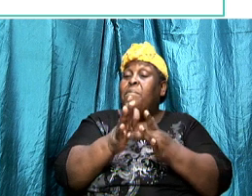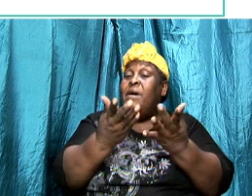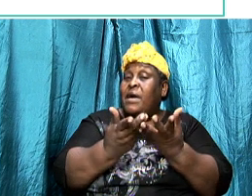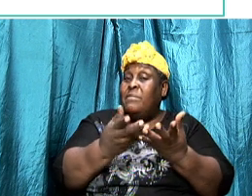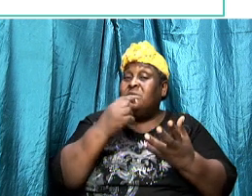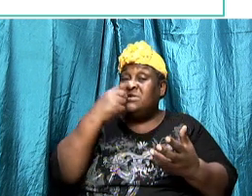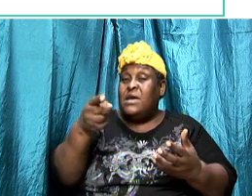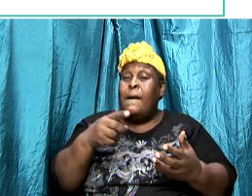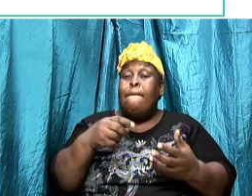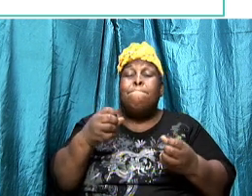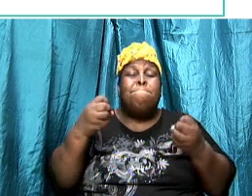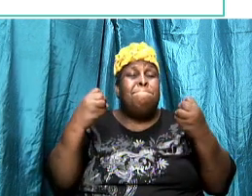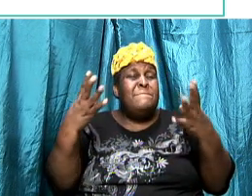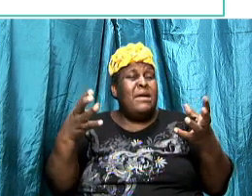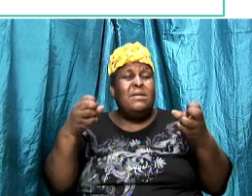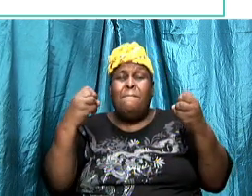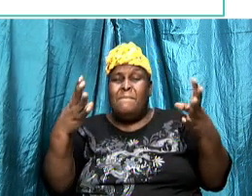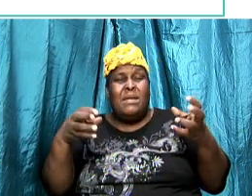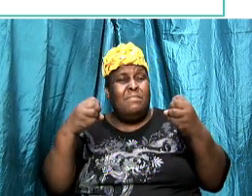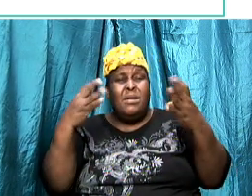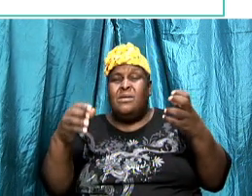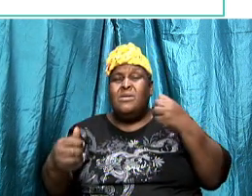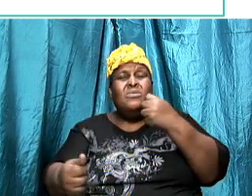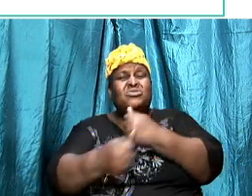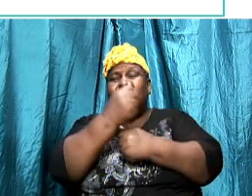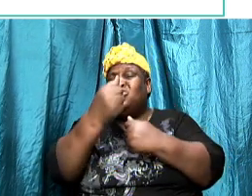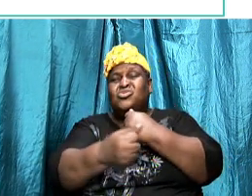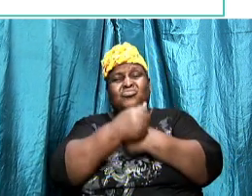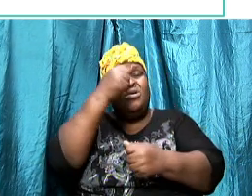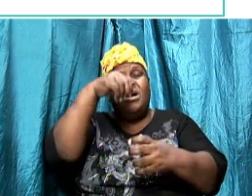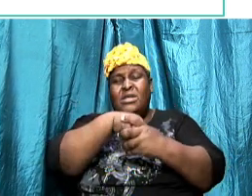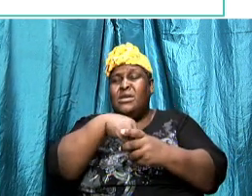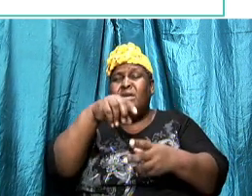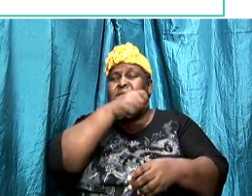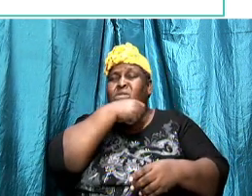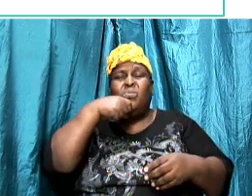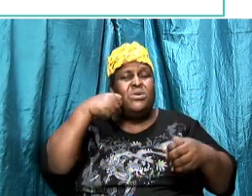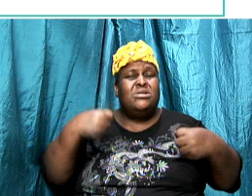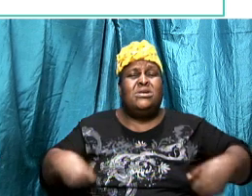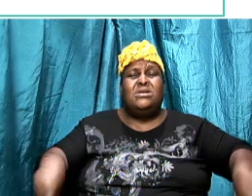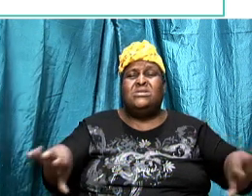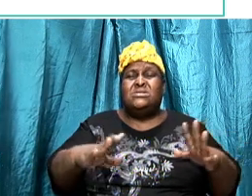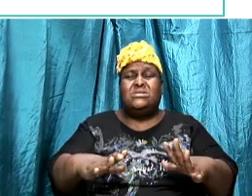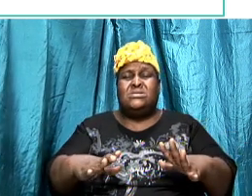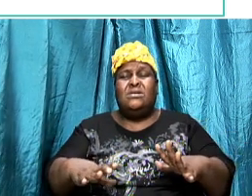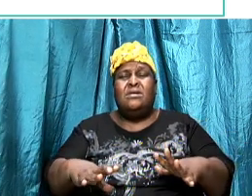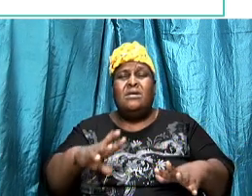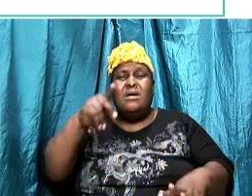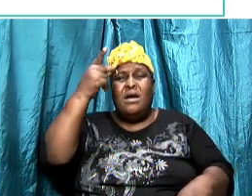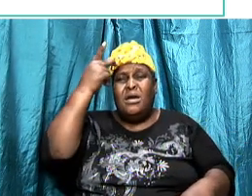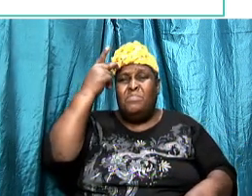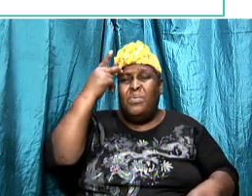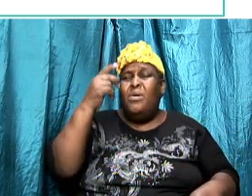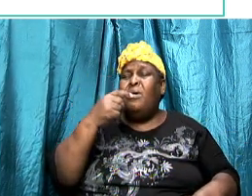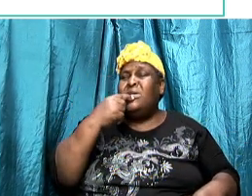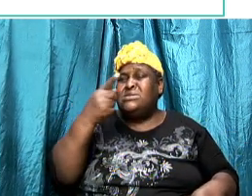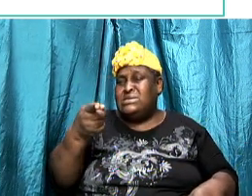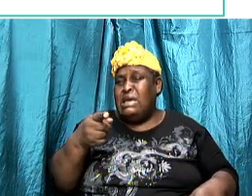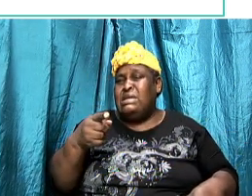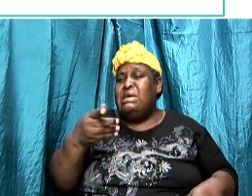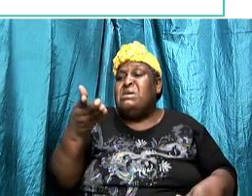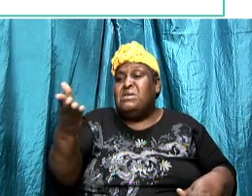overthrown in the wilderness. And Paul was now saying that these things were written for